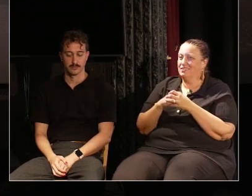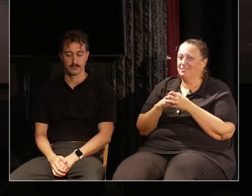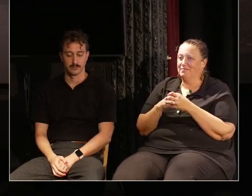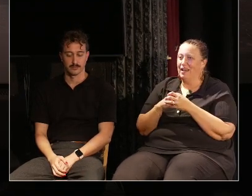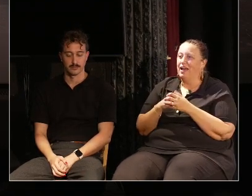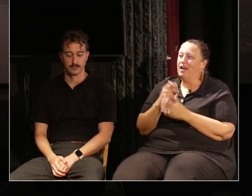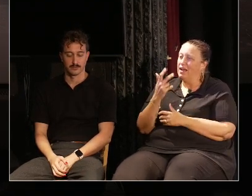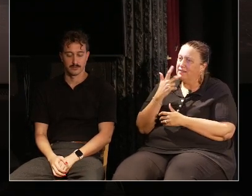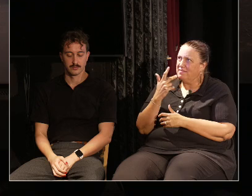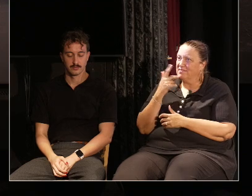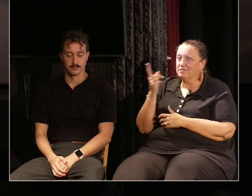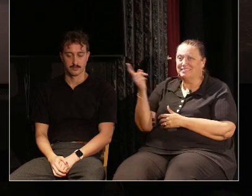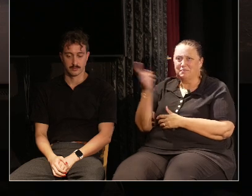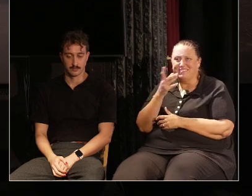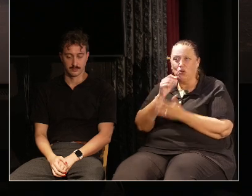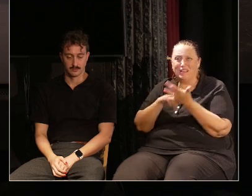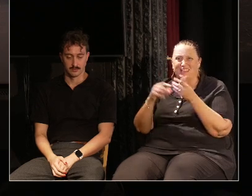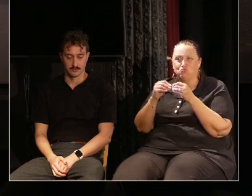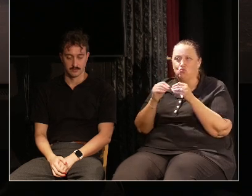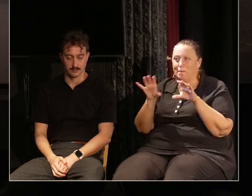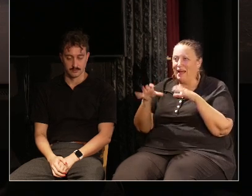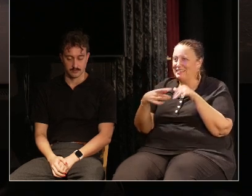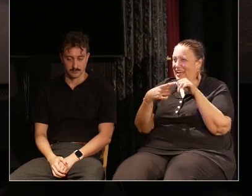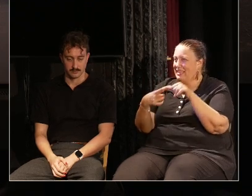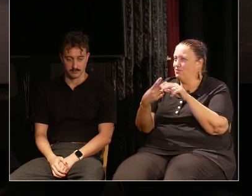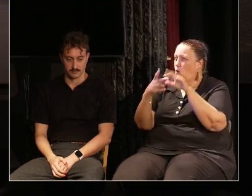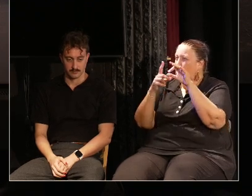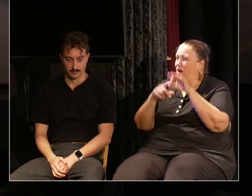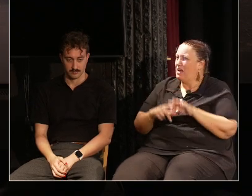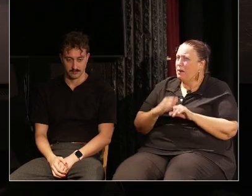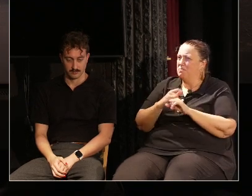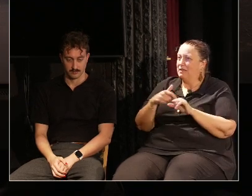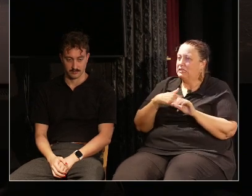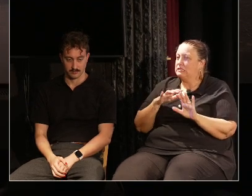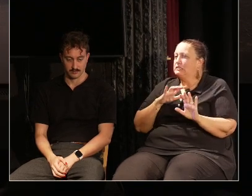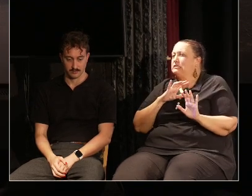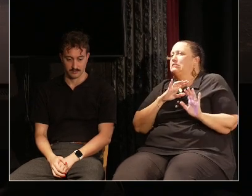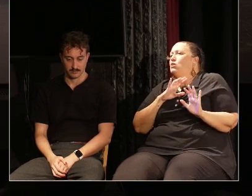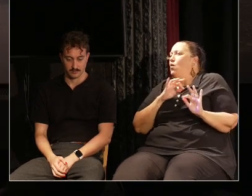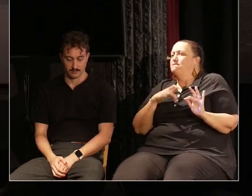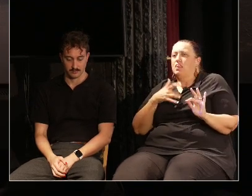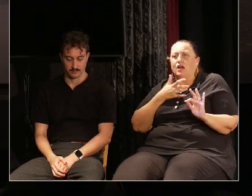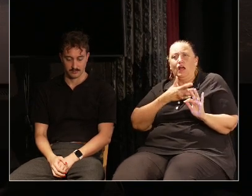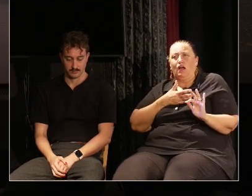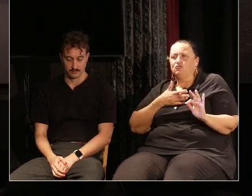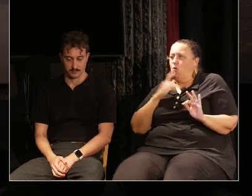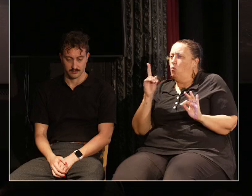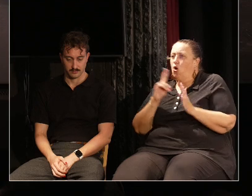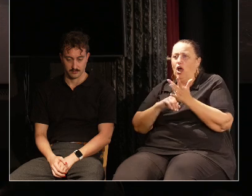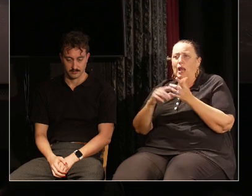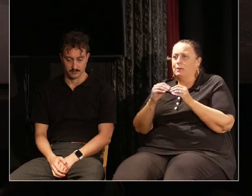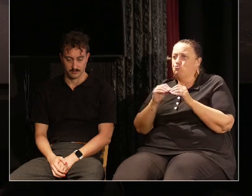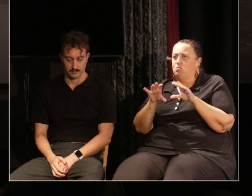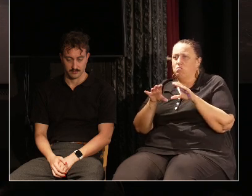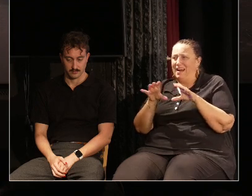if this is coming from the Liberal Party as answers to a questionnaire, it does make people in this room feel uncomfortable about whether the Liberal Party does